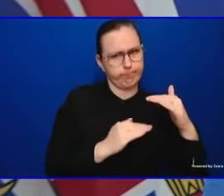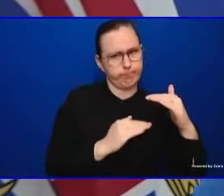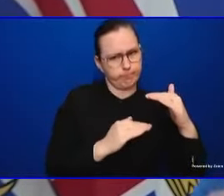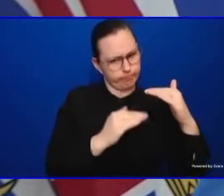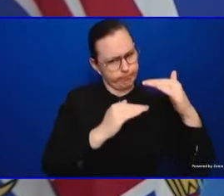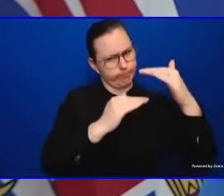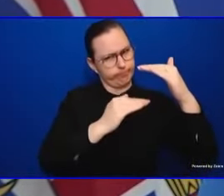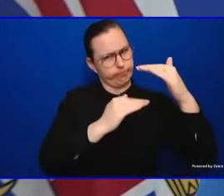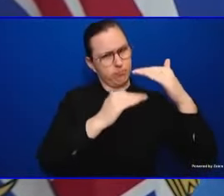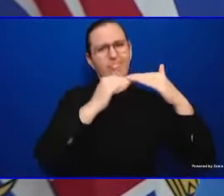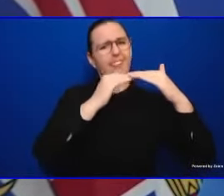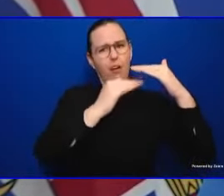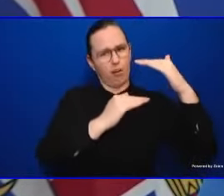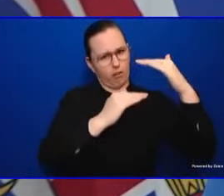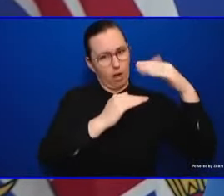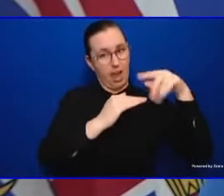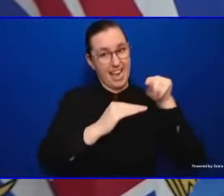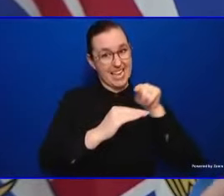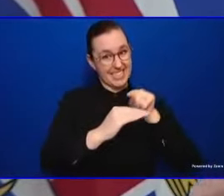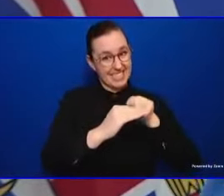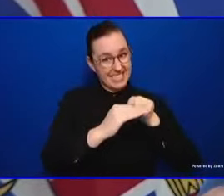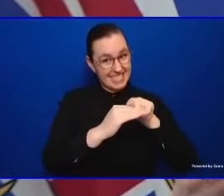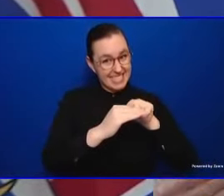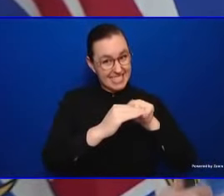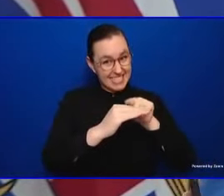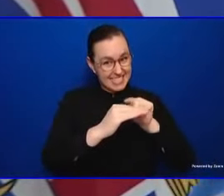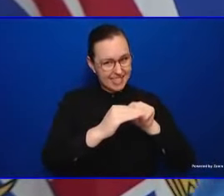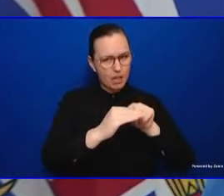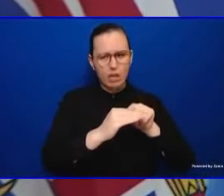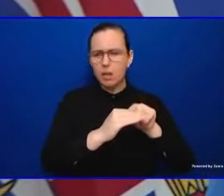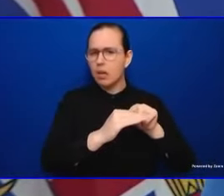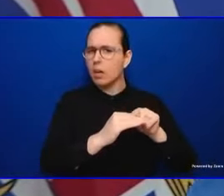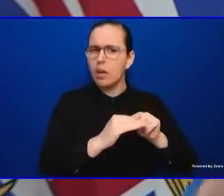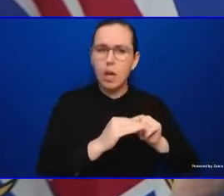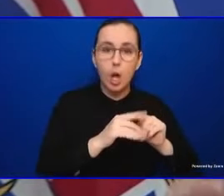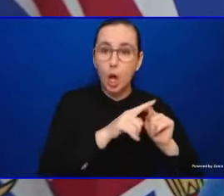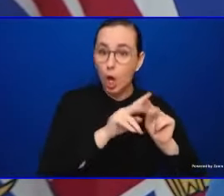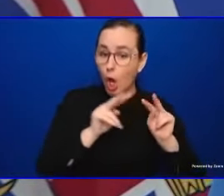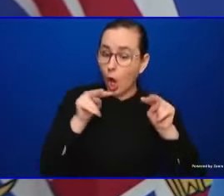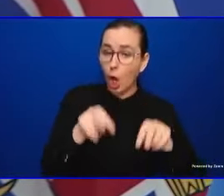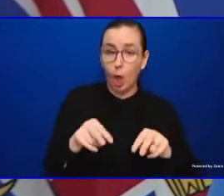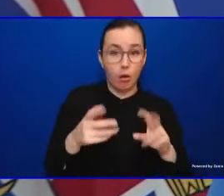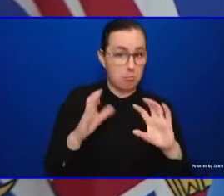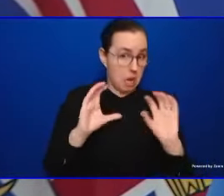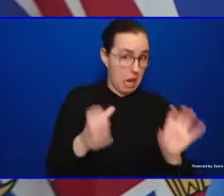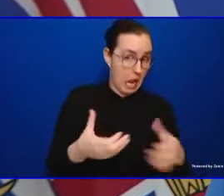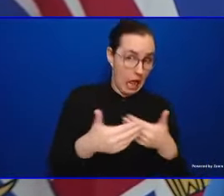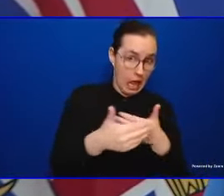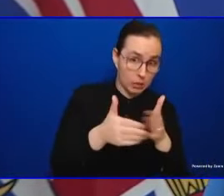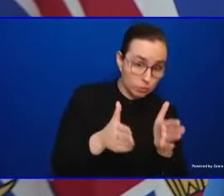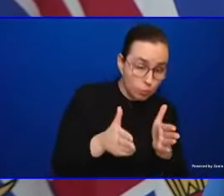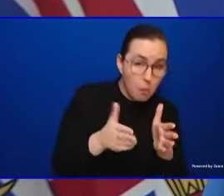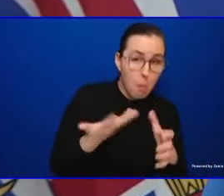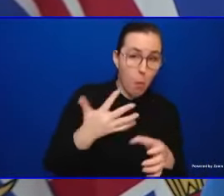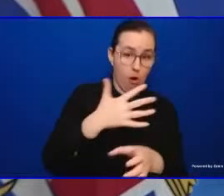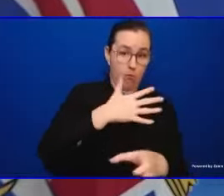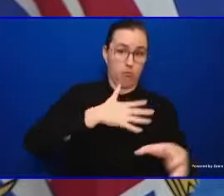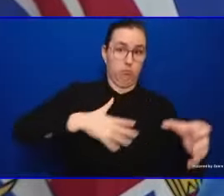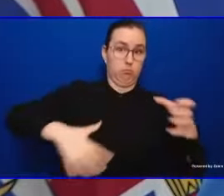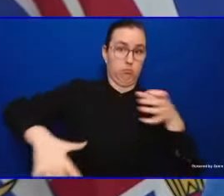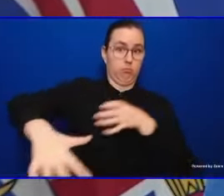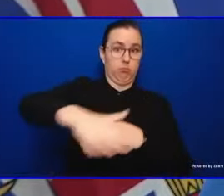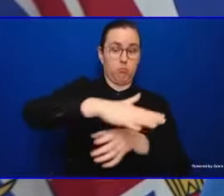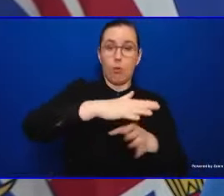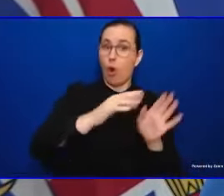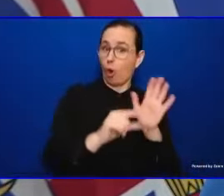there's something going on in a classroom or across a grade or in a school, and that requires an intervention by public health. When